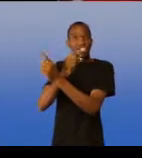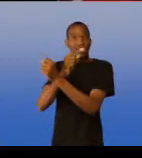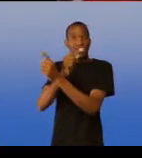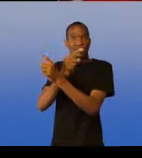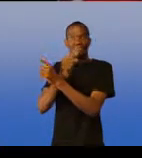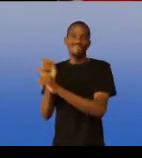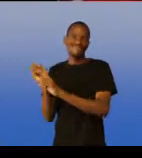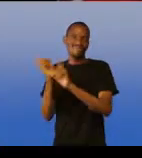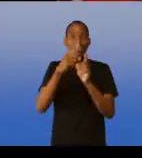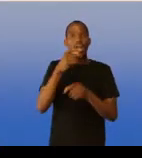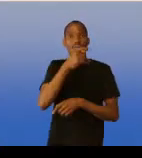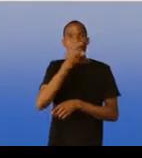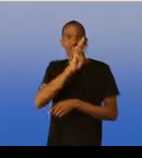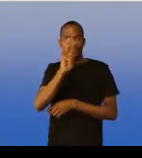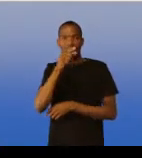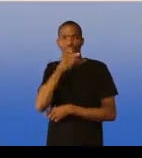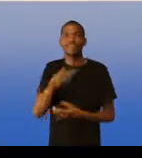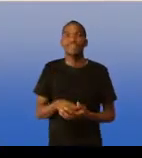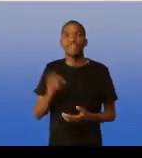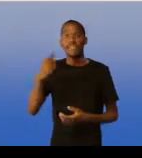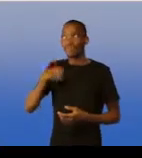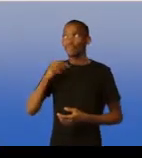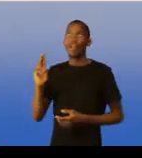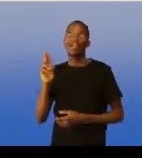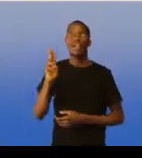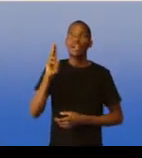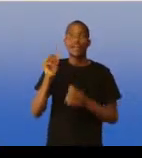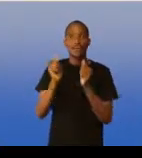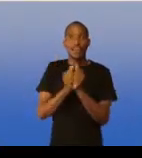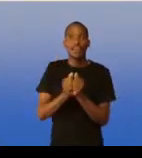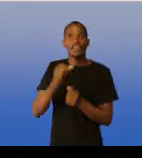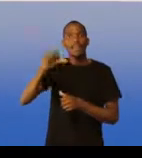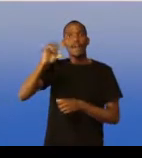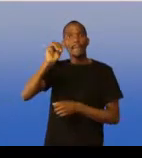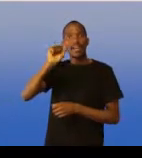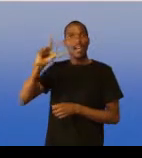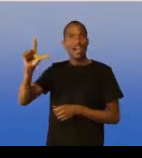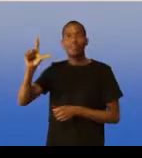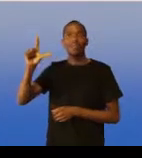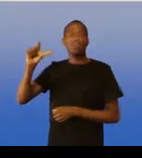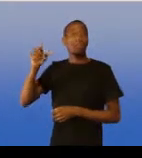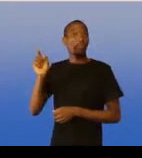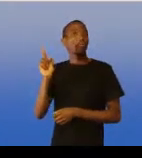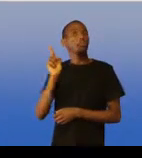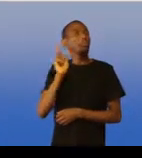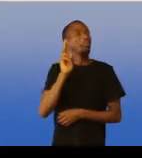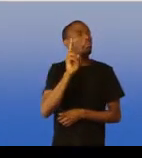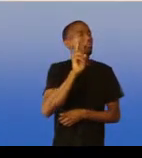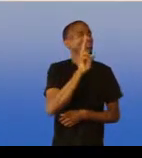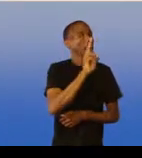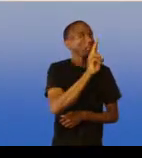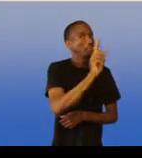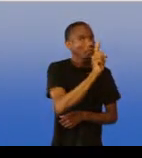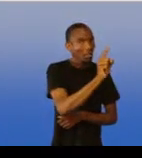just walk with him from the main mall to Gaborone West, from Gaborone West to where he's working. So it was a journey that